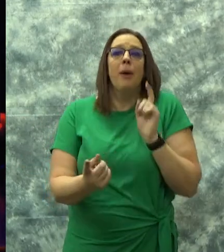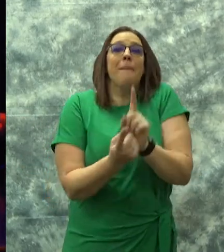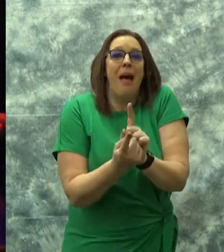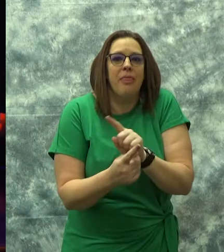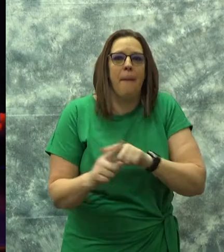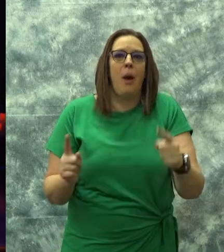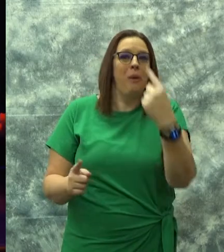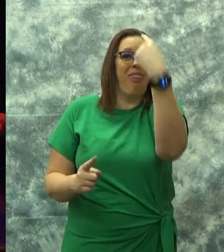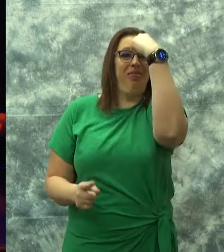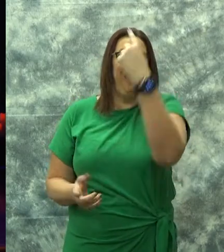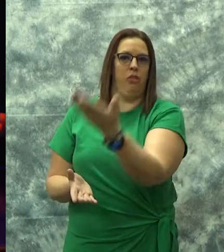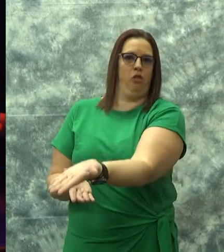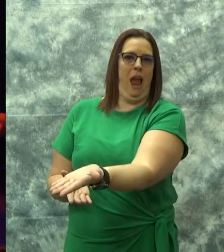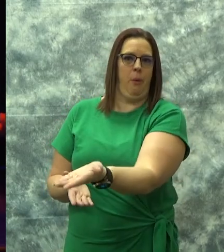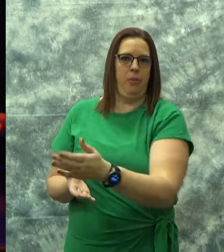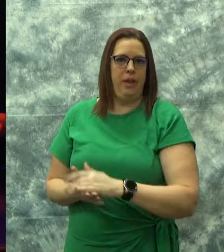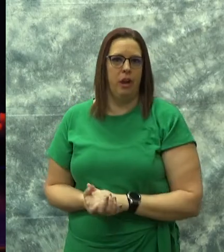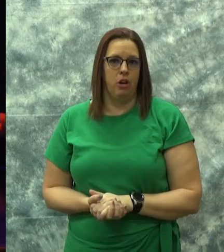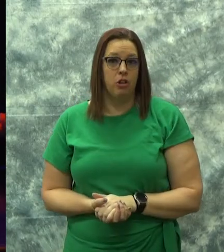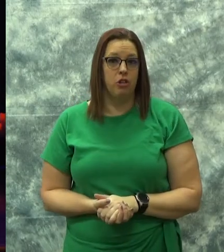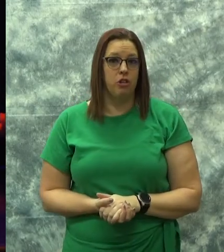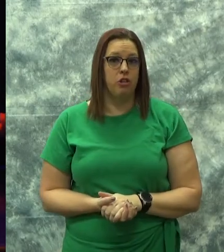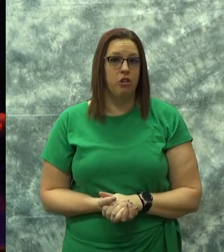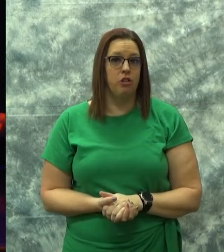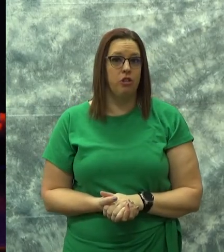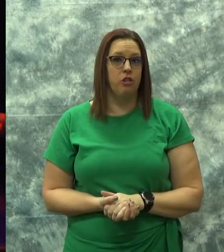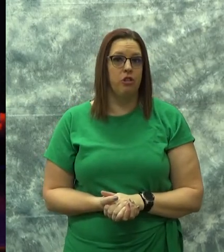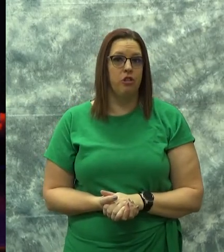one of them, but we think they exist somewhere.